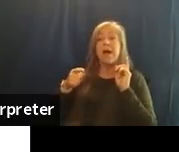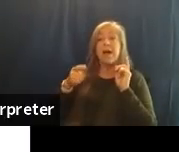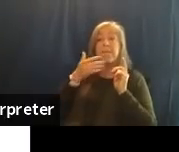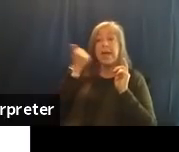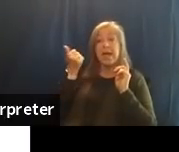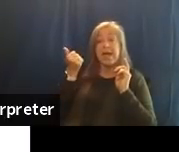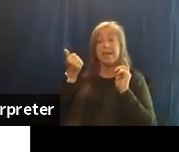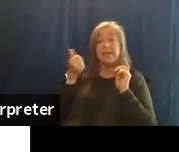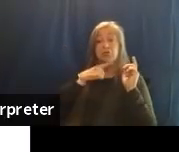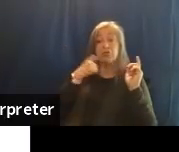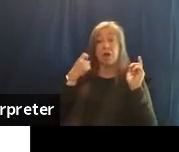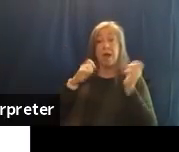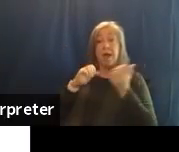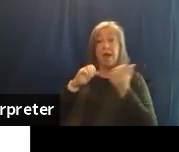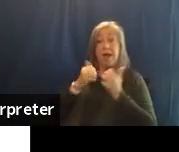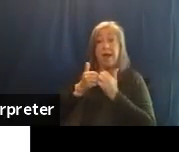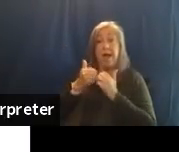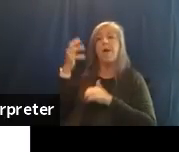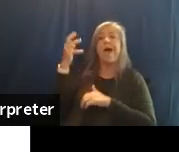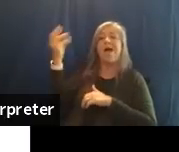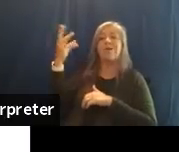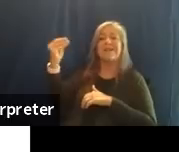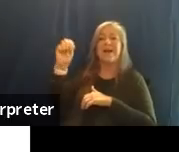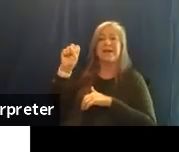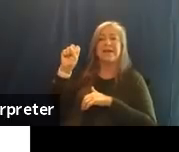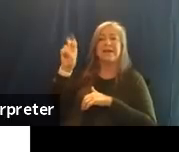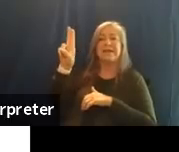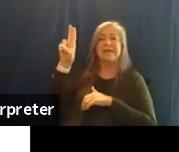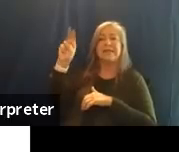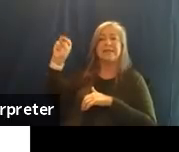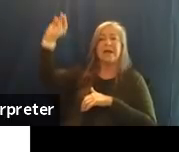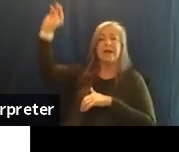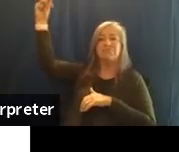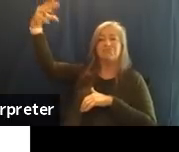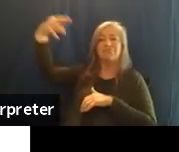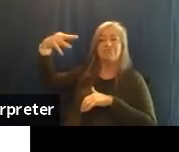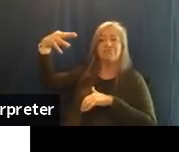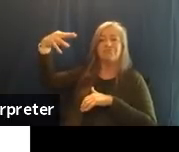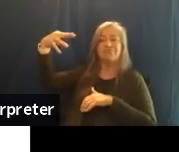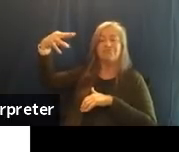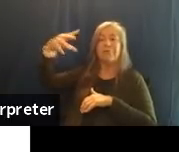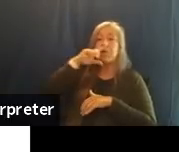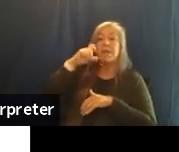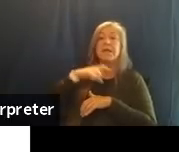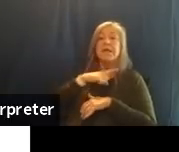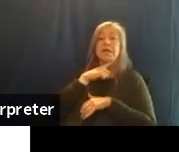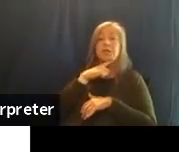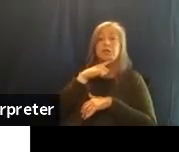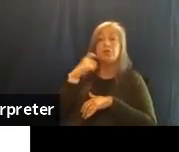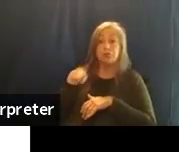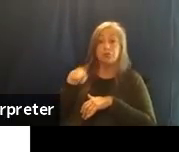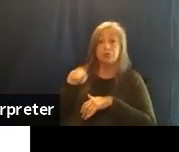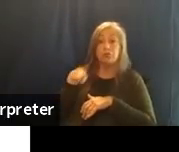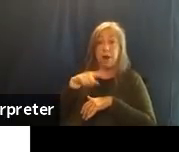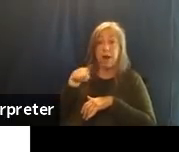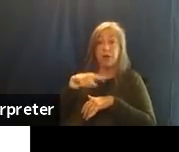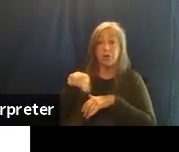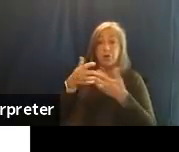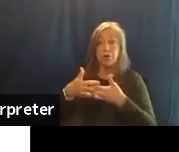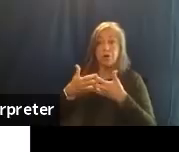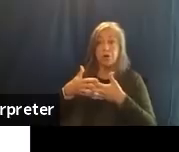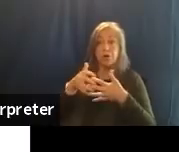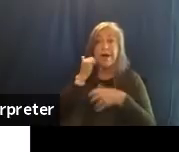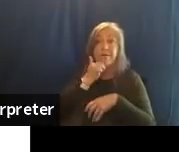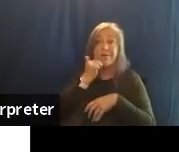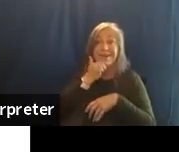We want to make those masks last as long as possible. So being in the dryer every single day is going to wear them out more quickly.